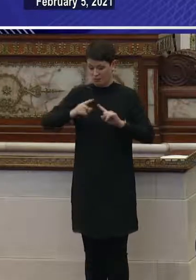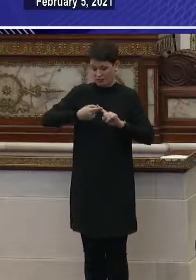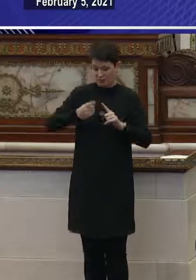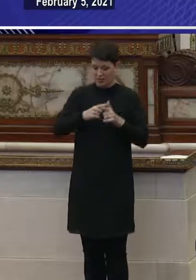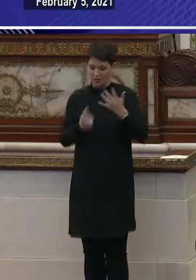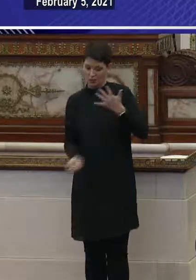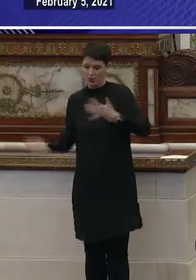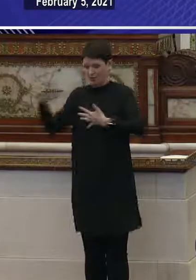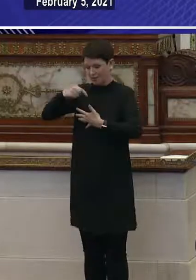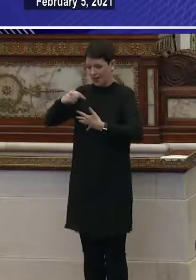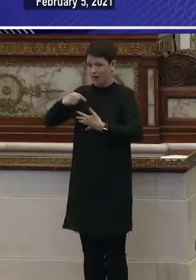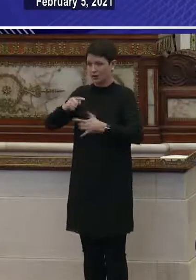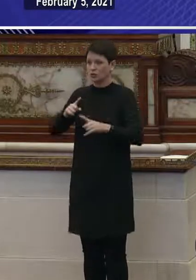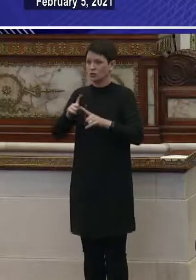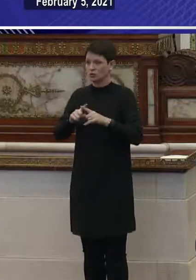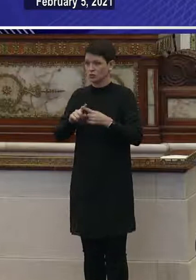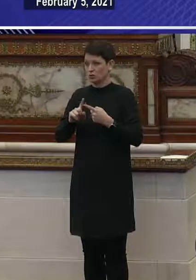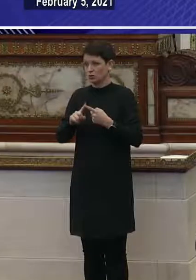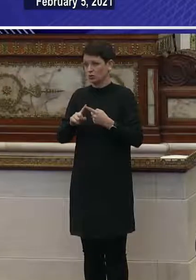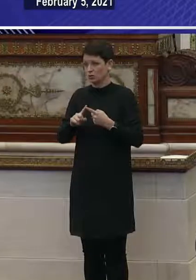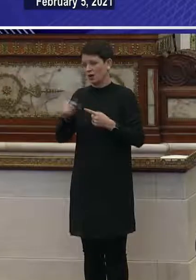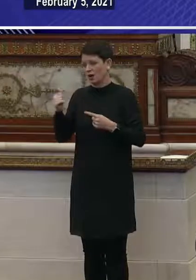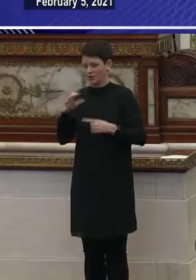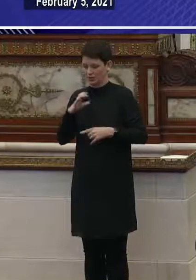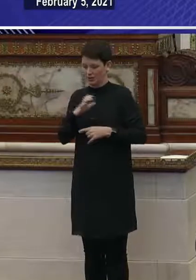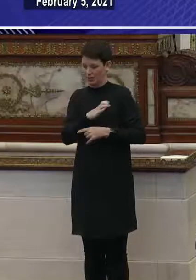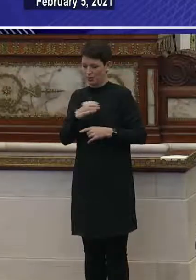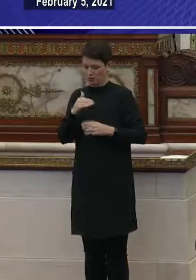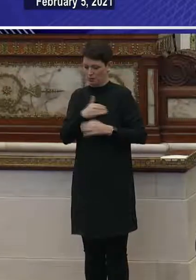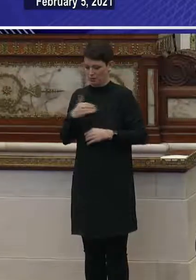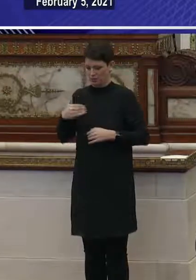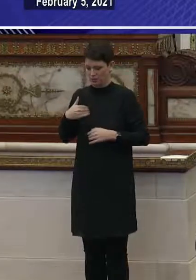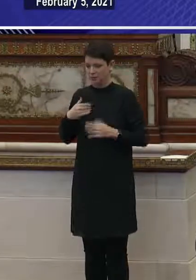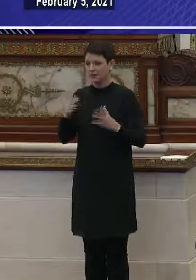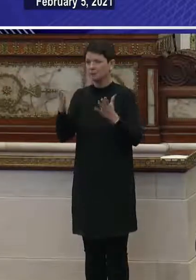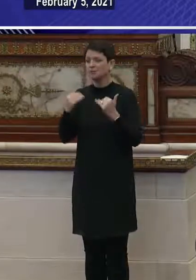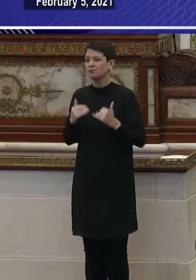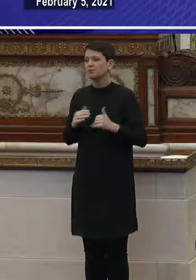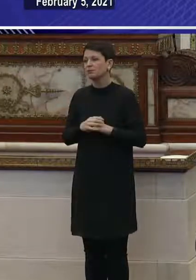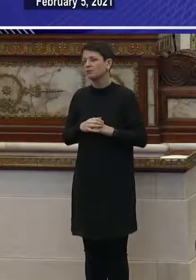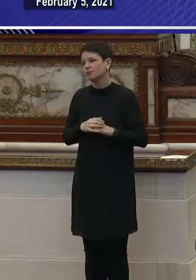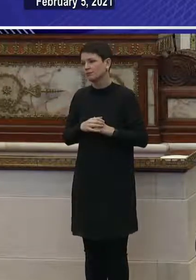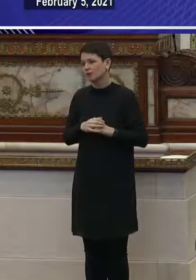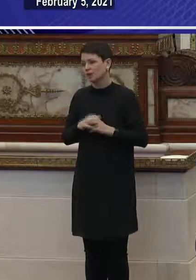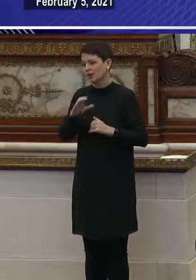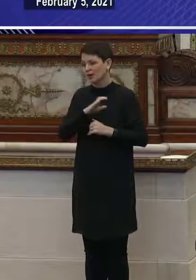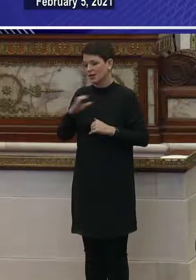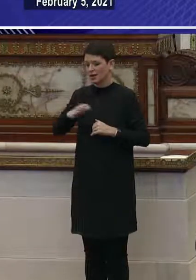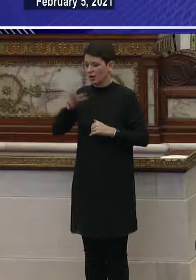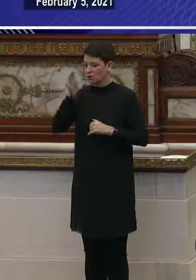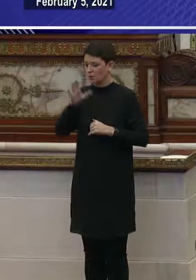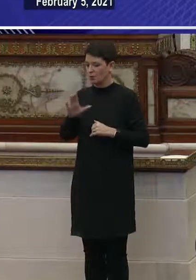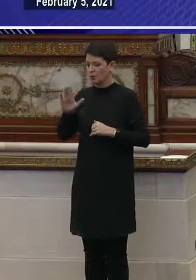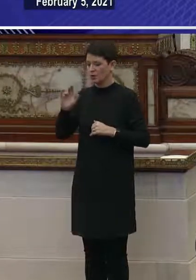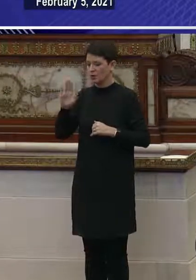back to our other colleagues. So next up would be Councilwoman